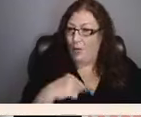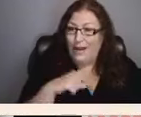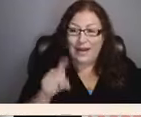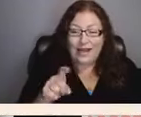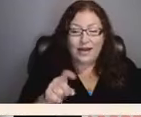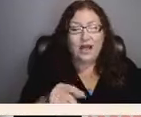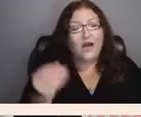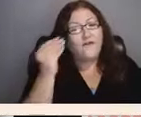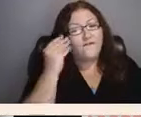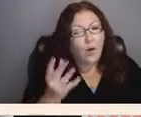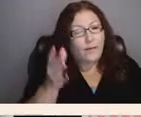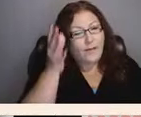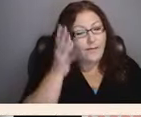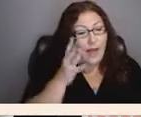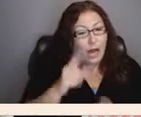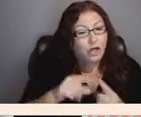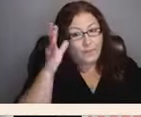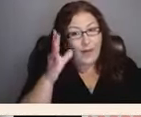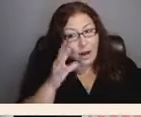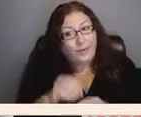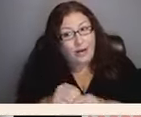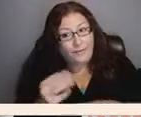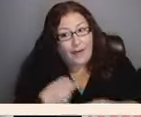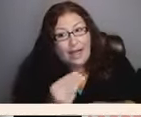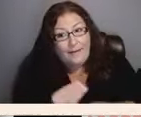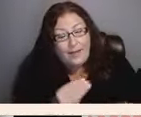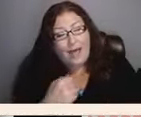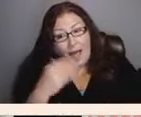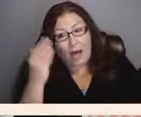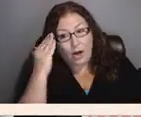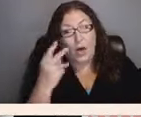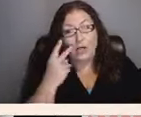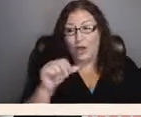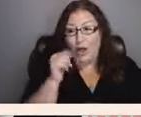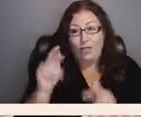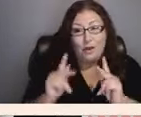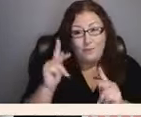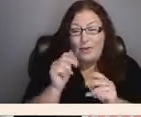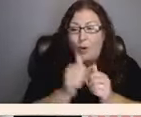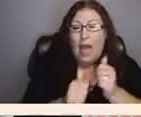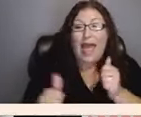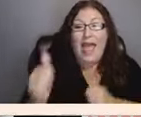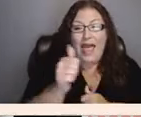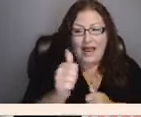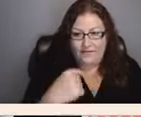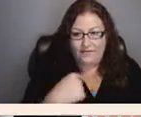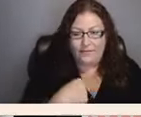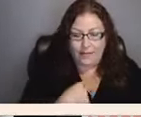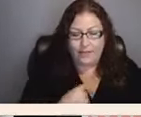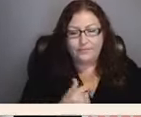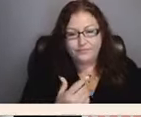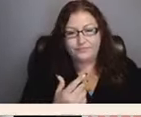of Miami, I know I saw other people ahead of me as the